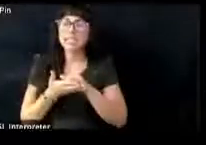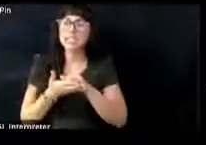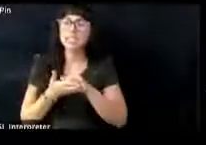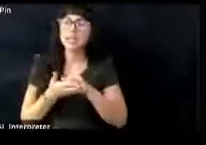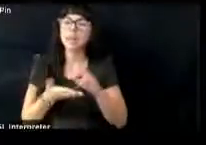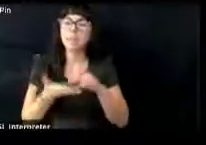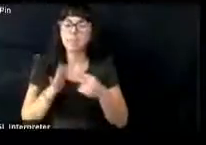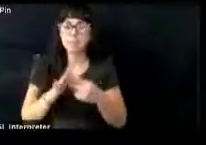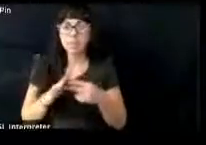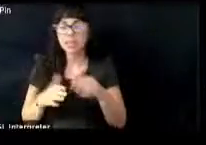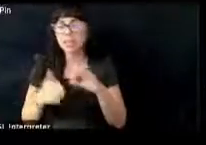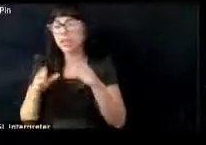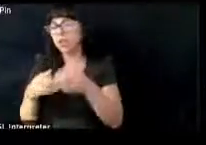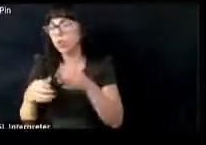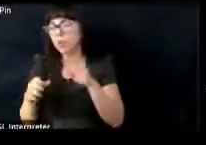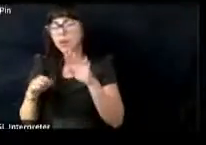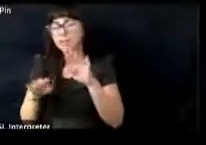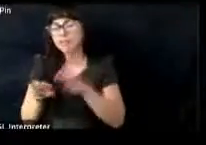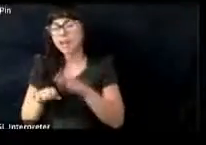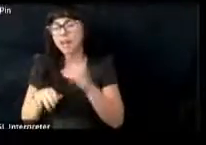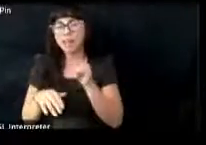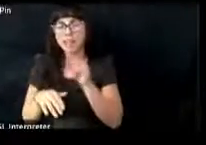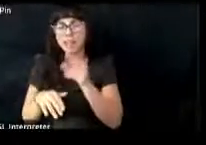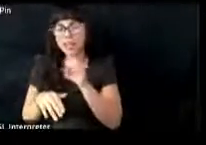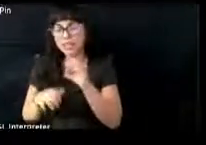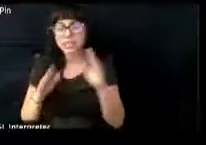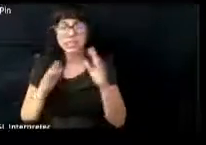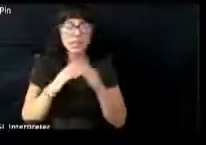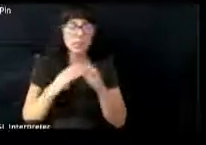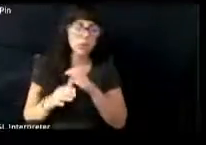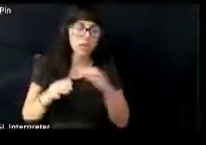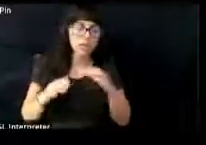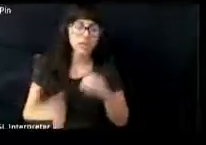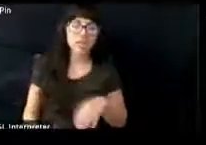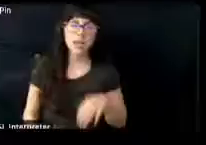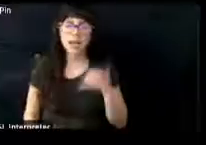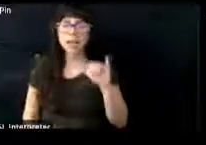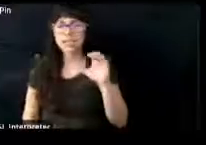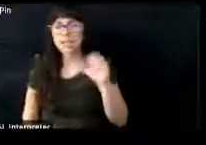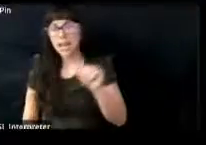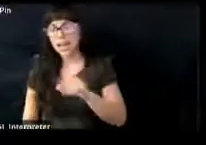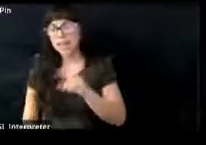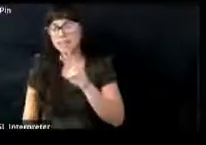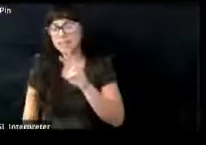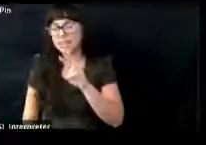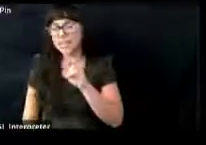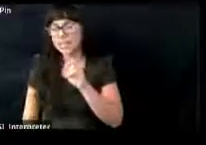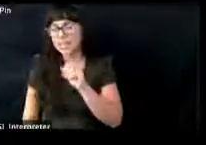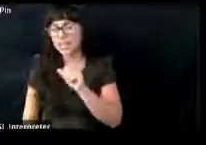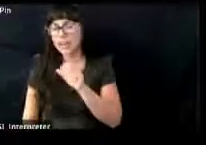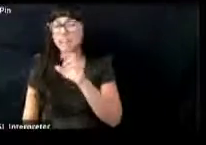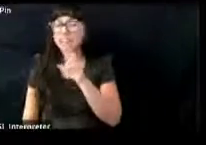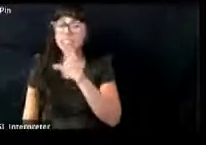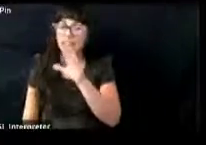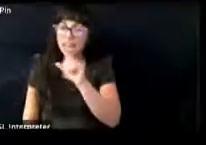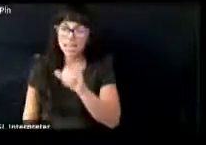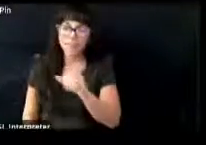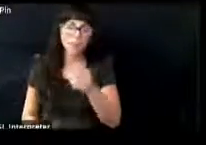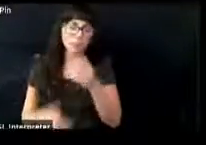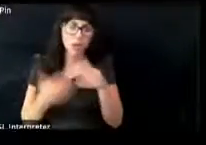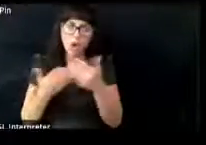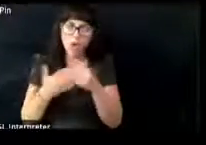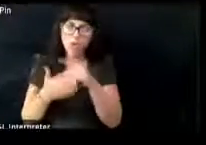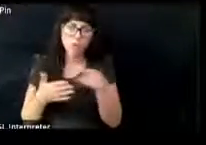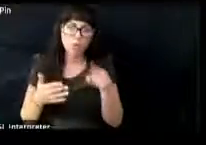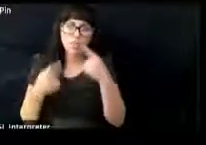of Neighborhood Councils, the ICA, and the VEA. So groups that may effectively advocate for the valley as a whole. So as